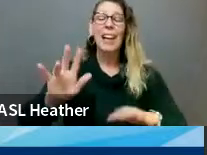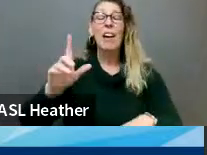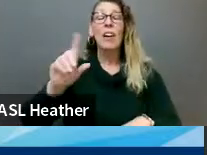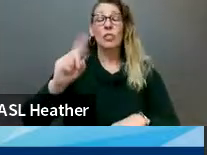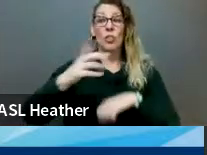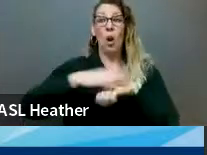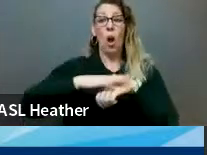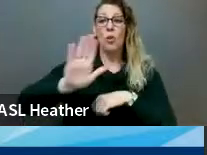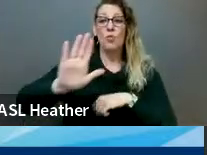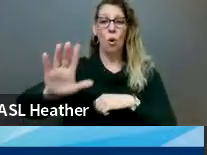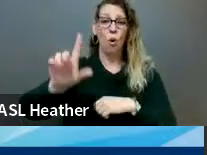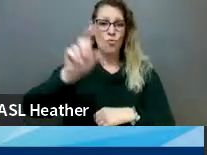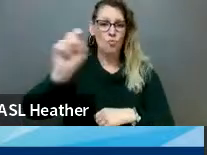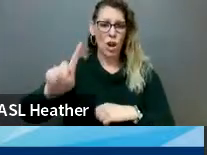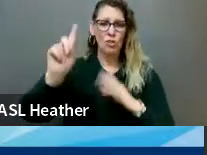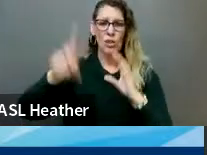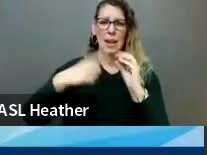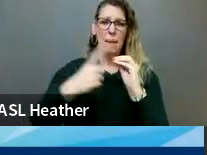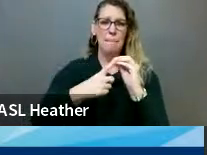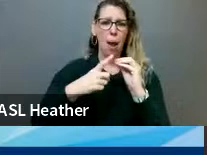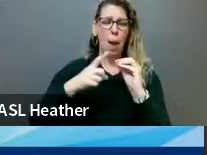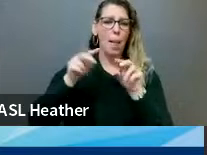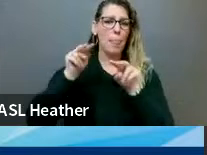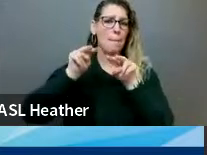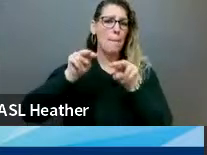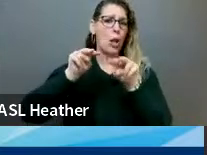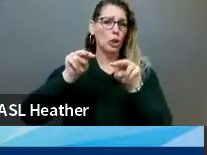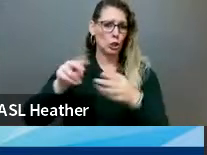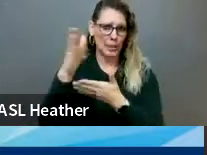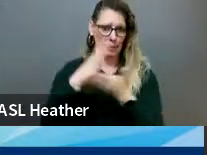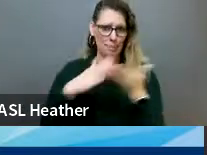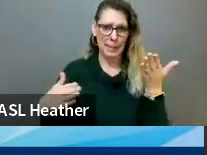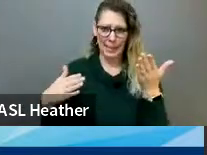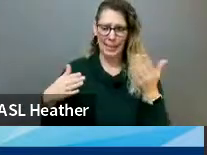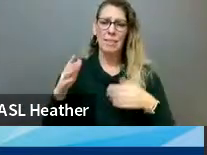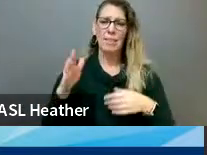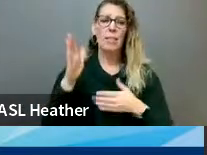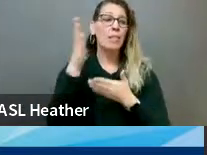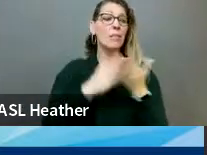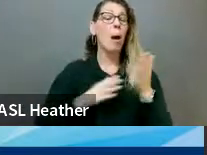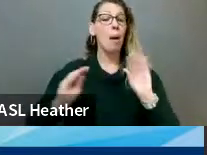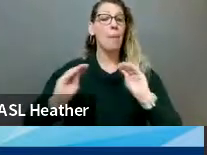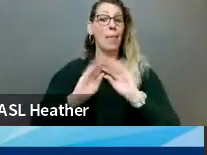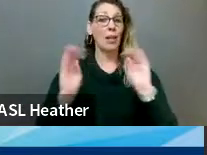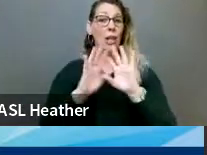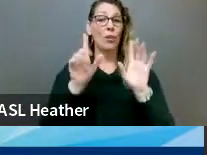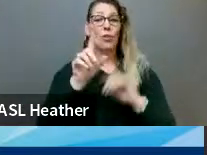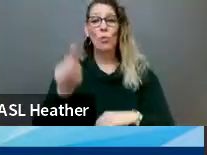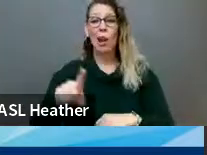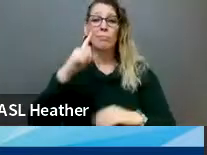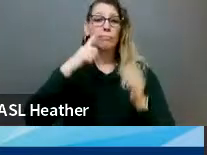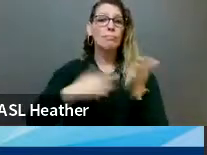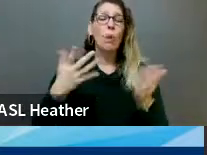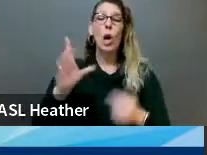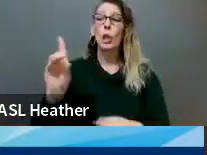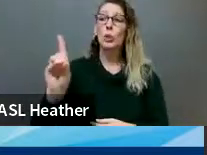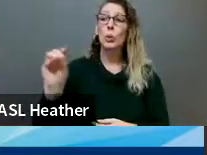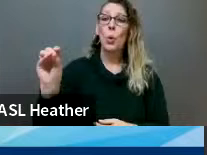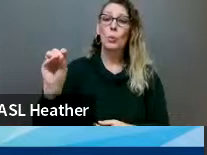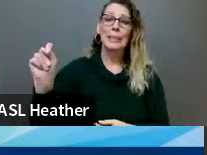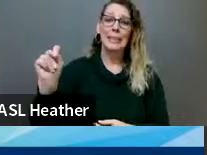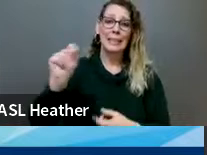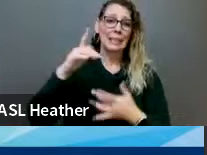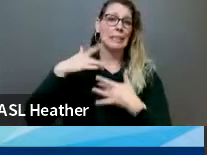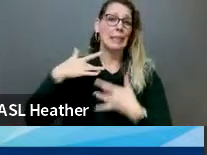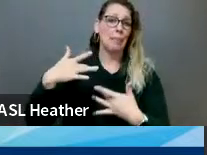your question about the monitoring piece, I think that some of the clarity is this question of like, what do DOTs sort of